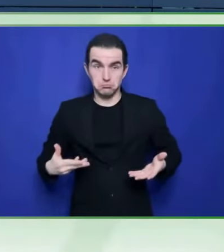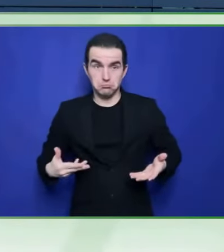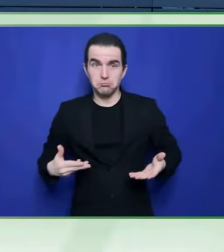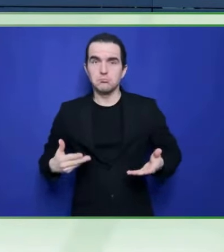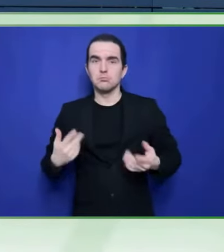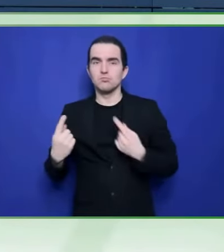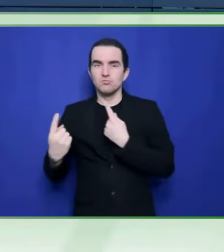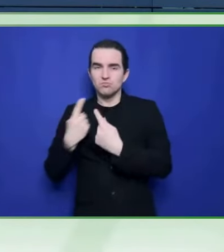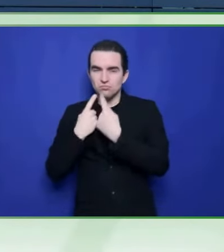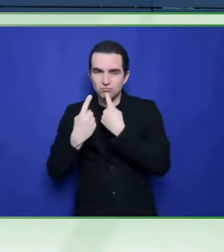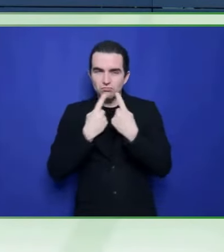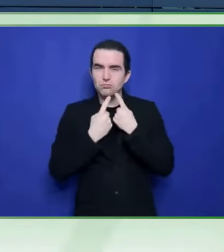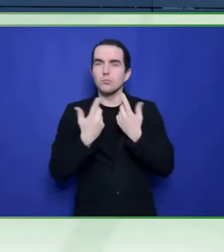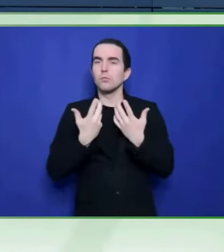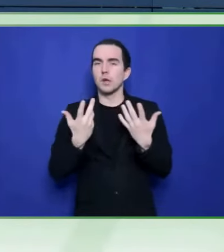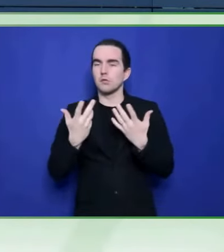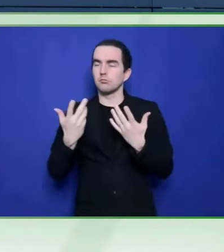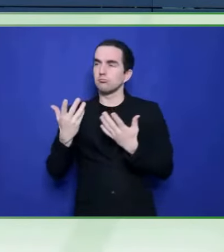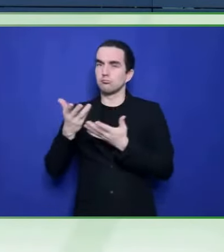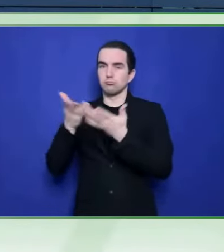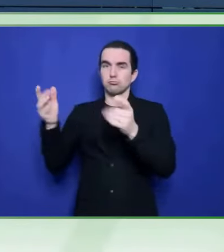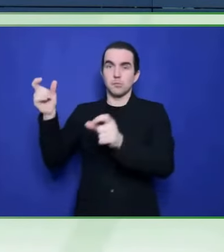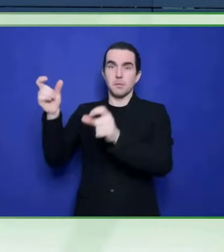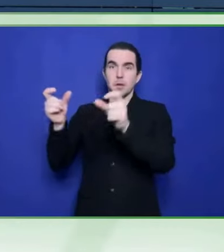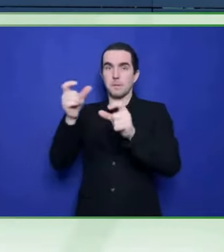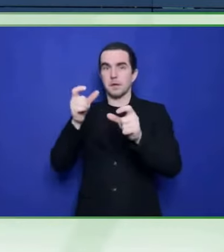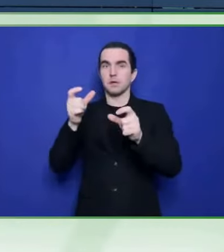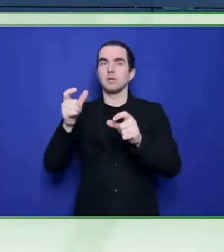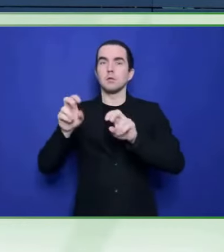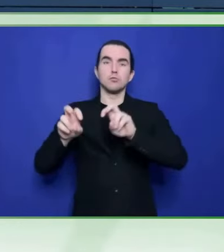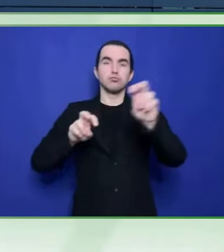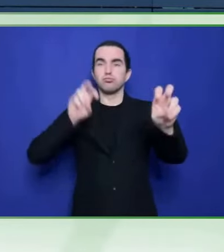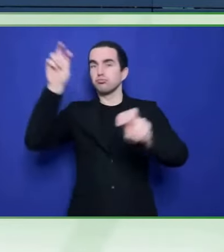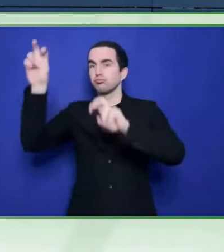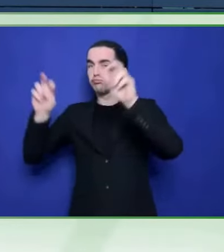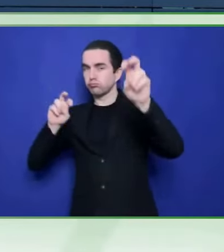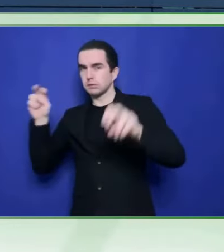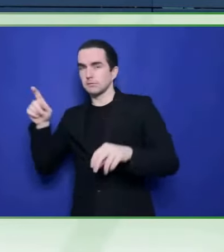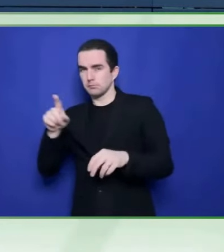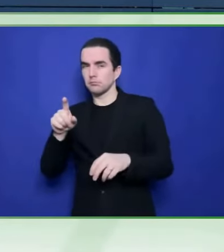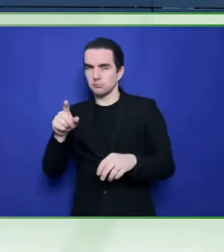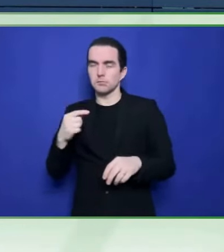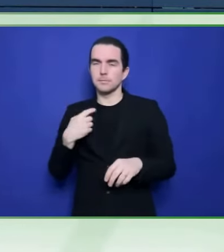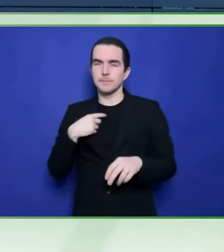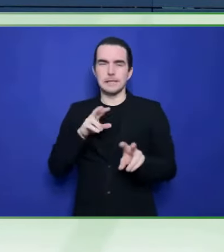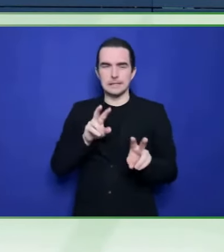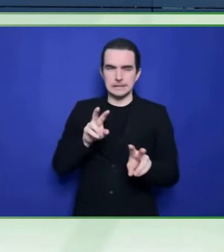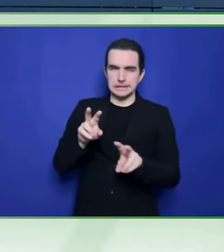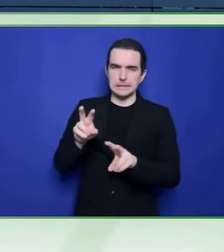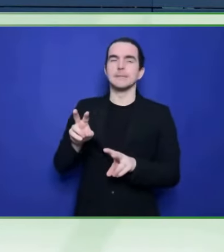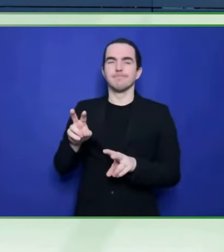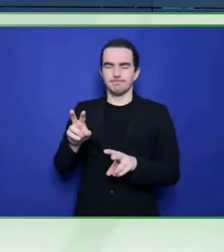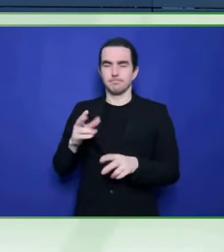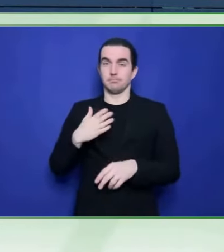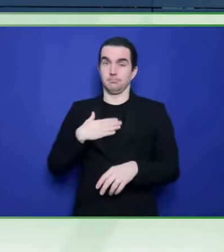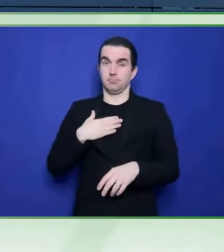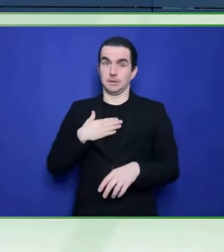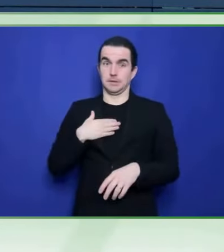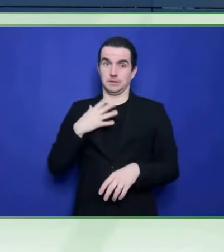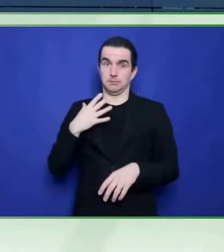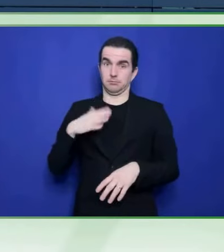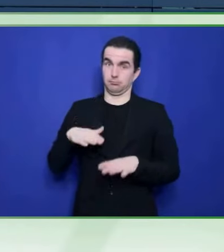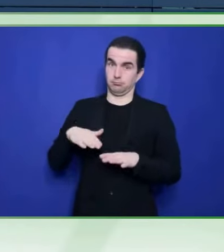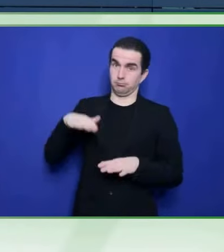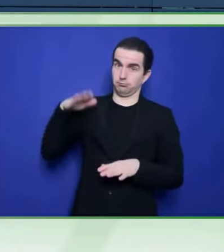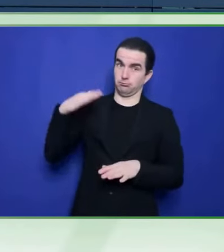whether it's the lack of accessible facilities to step-free access for my father-in-law, or trying to navigate my